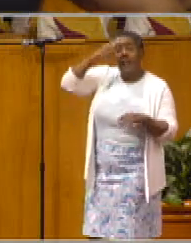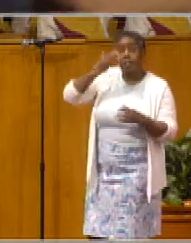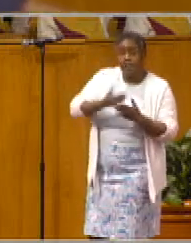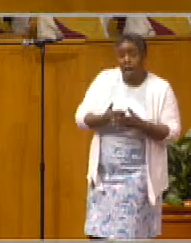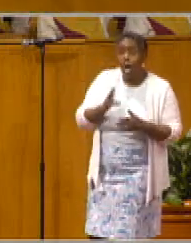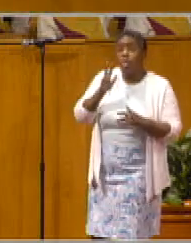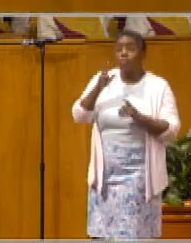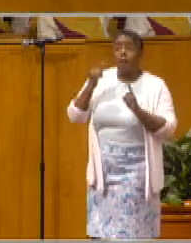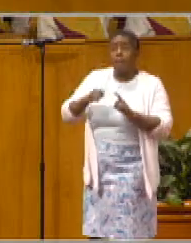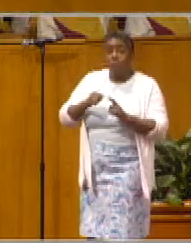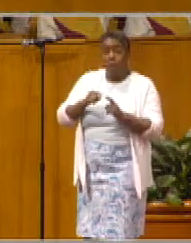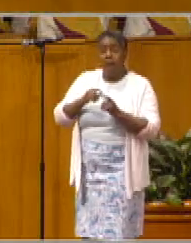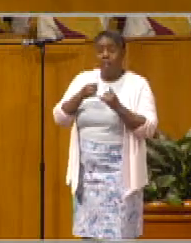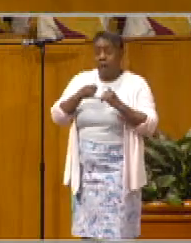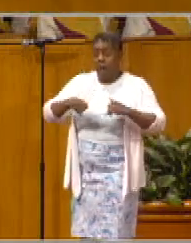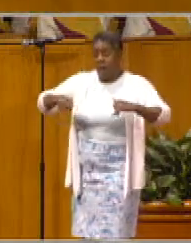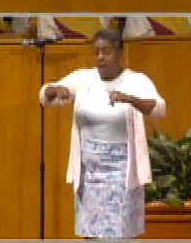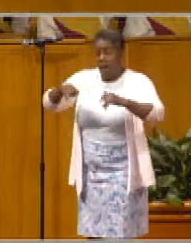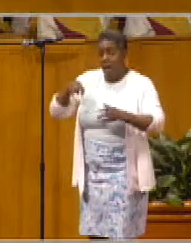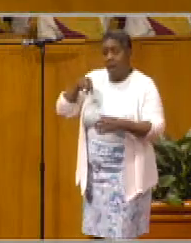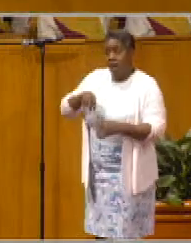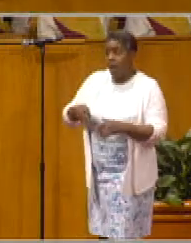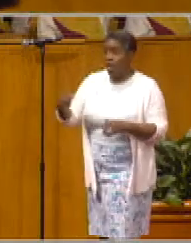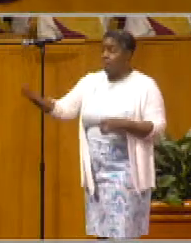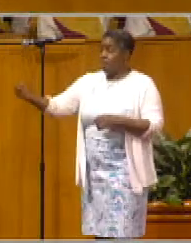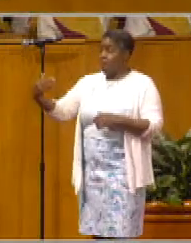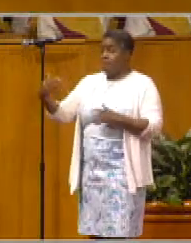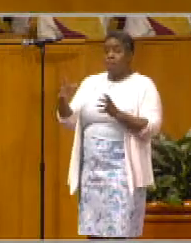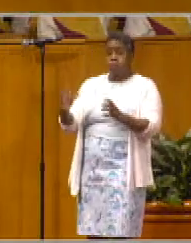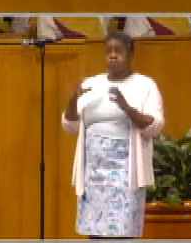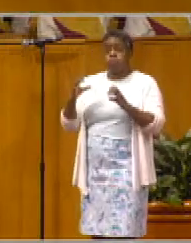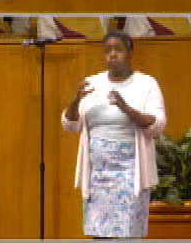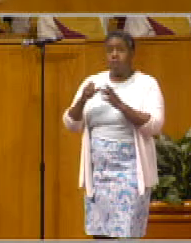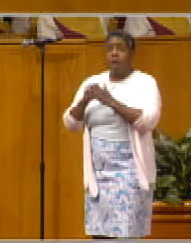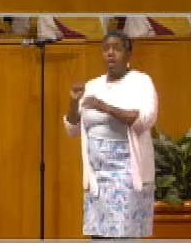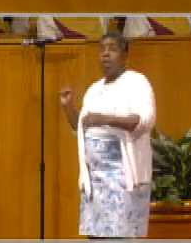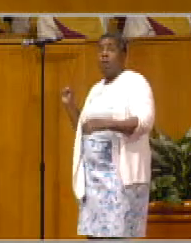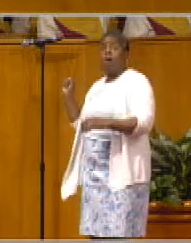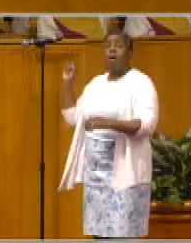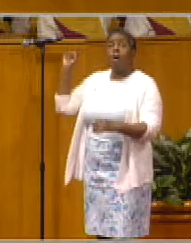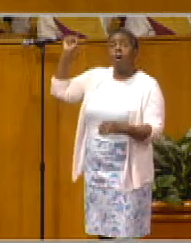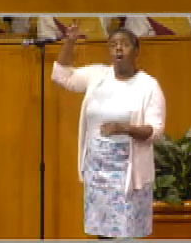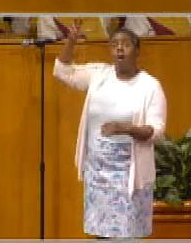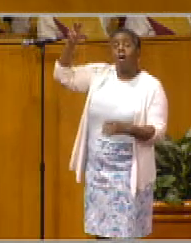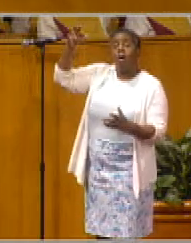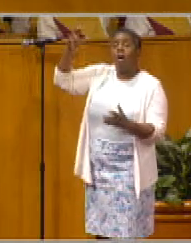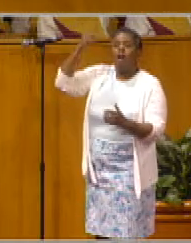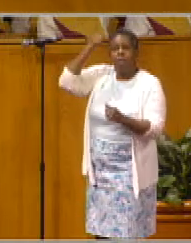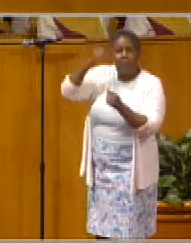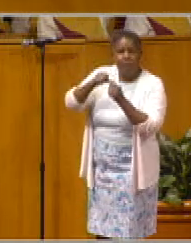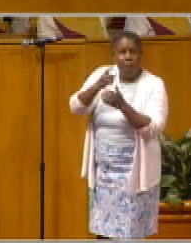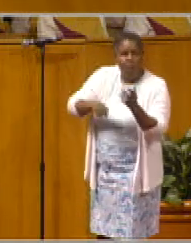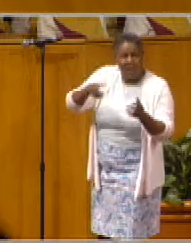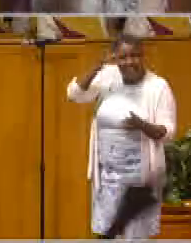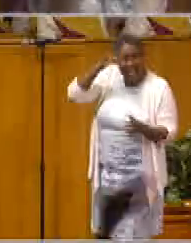line where he knows to shoot. They passed him the ball, and he did what daddy taught him how